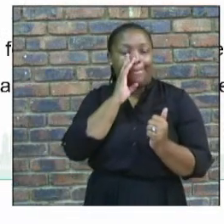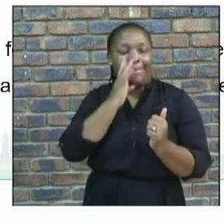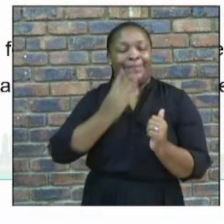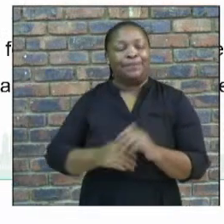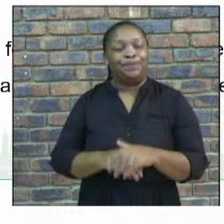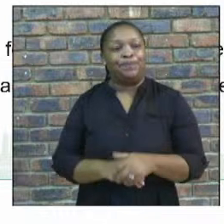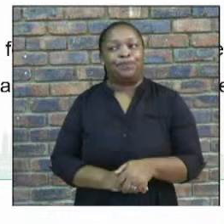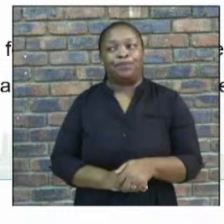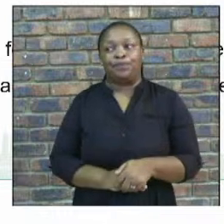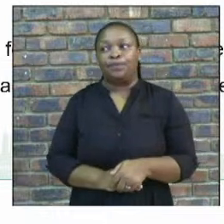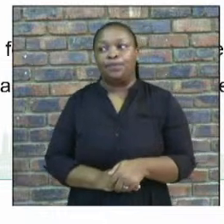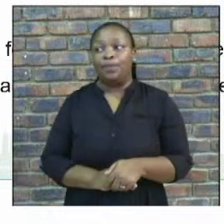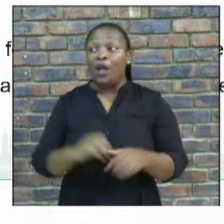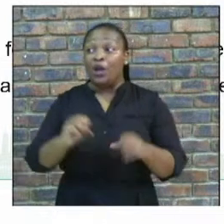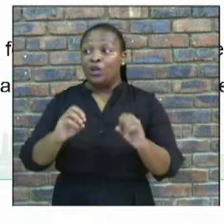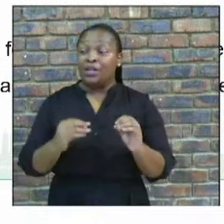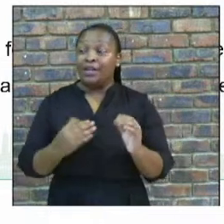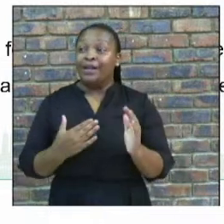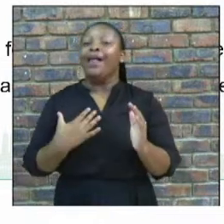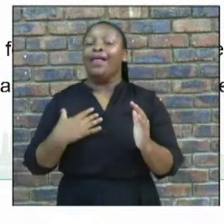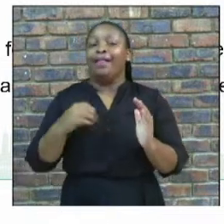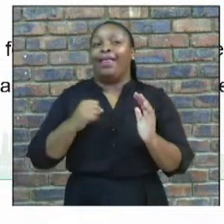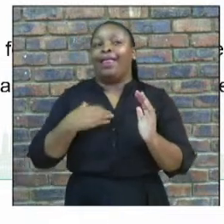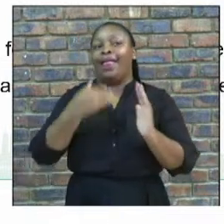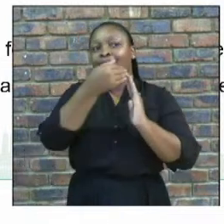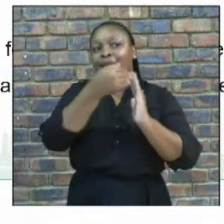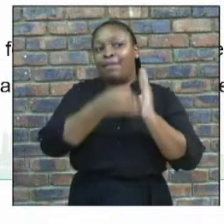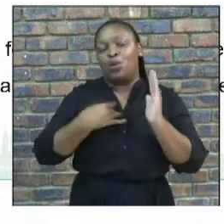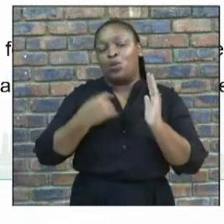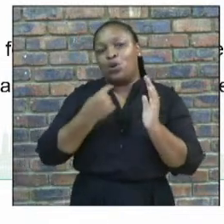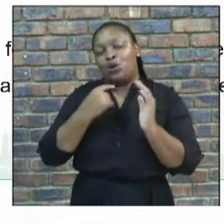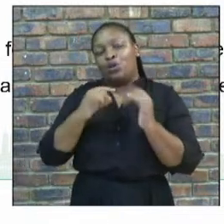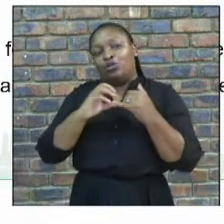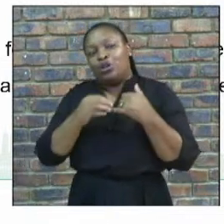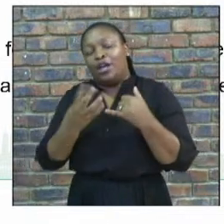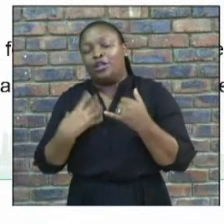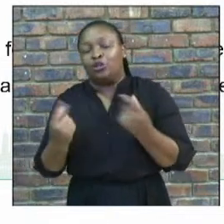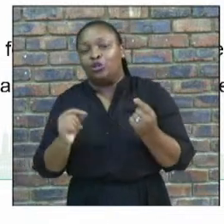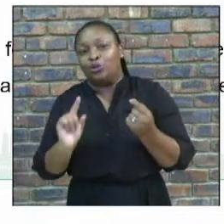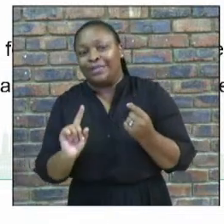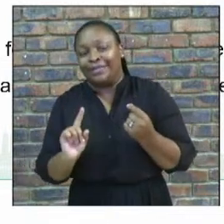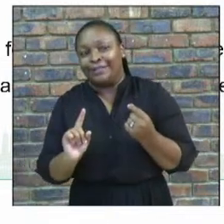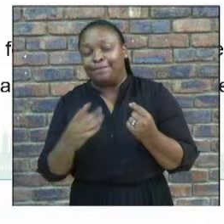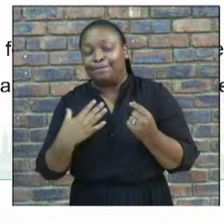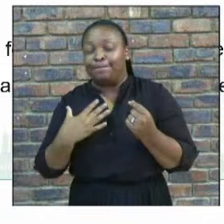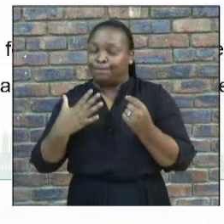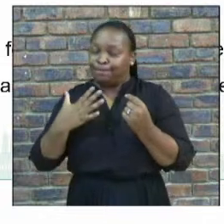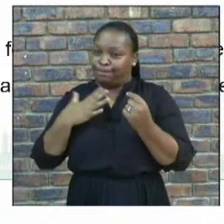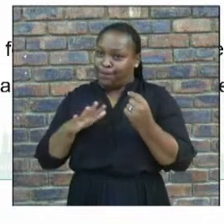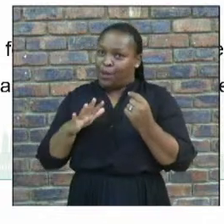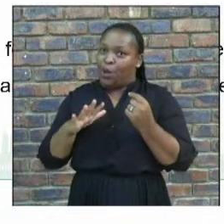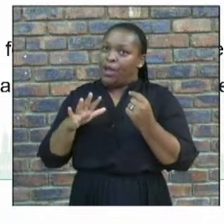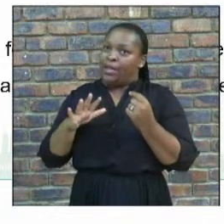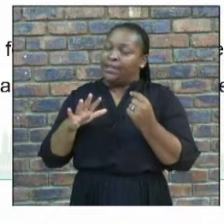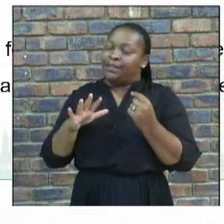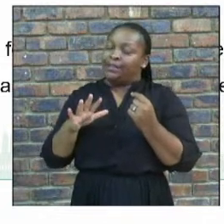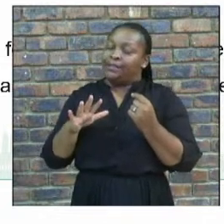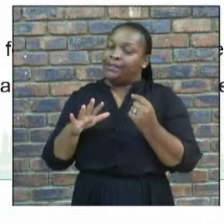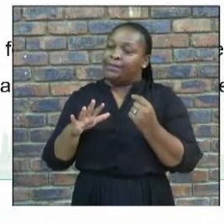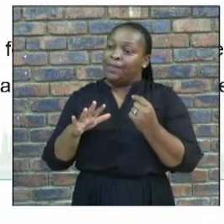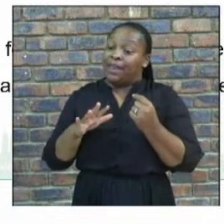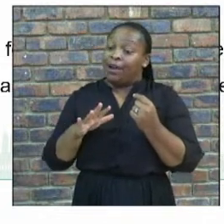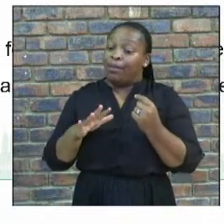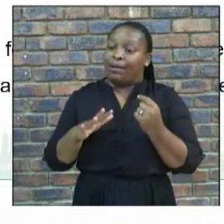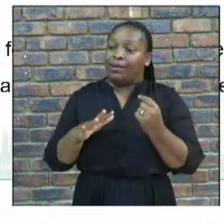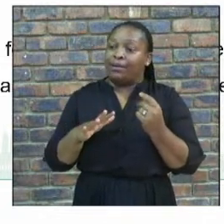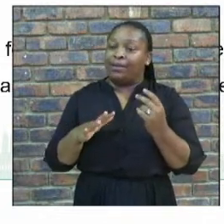so what the bill says, we are trying to recognize the internationally accepted right of